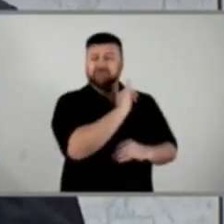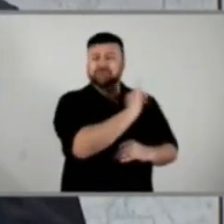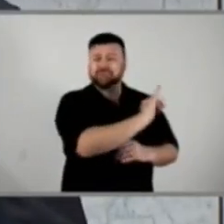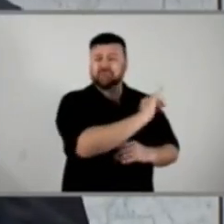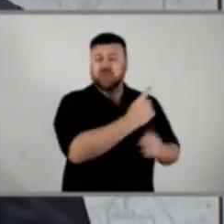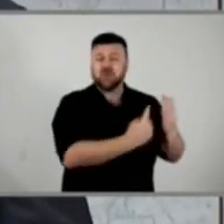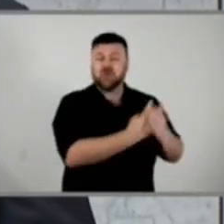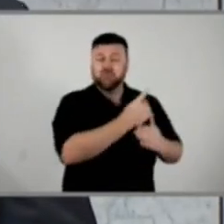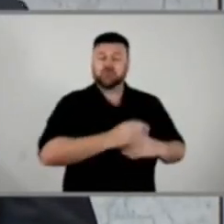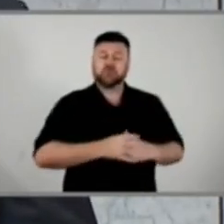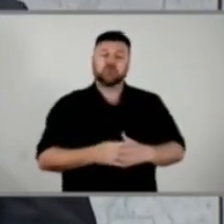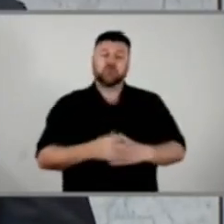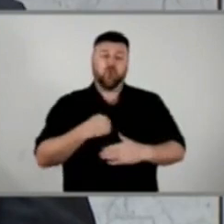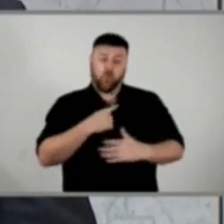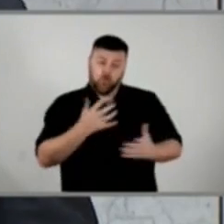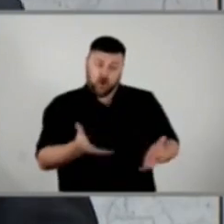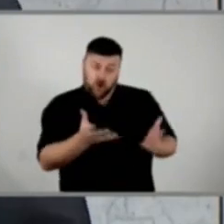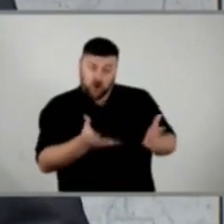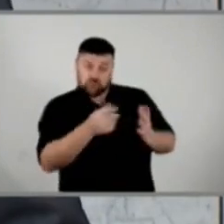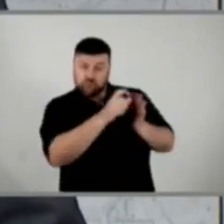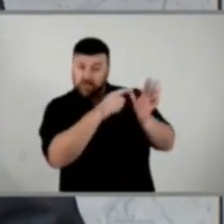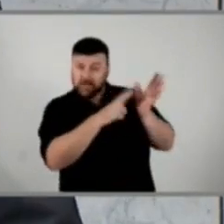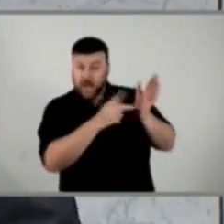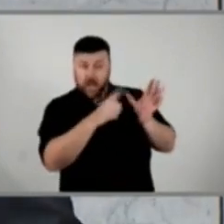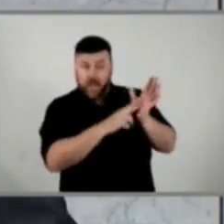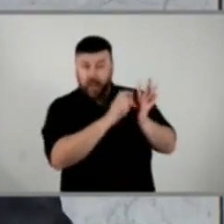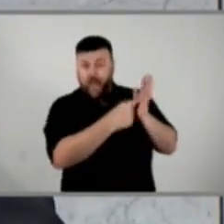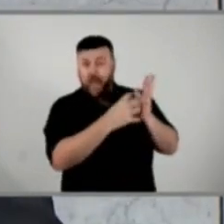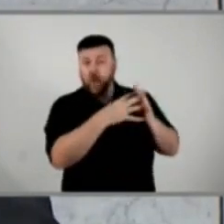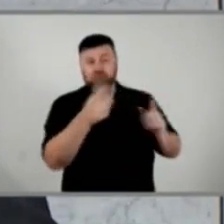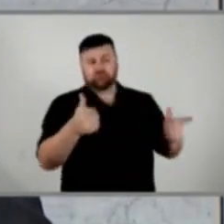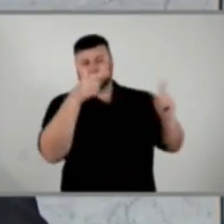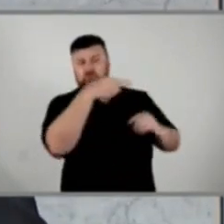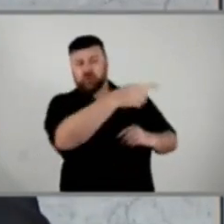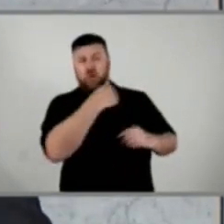government to move forward with reopening there. But what will prevent